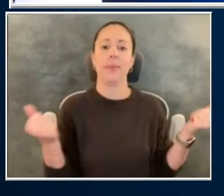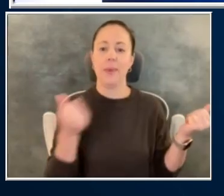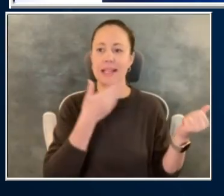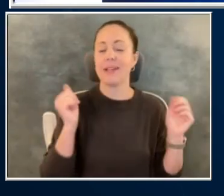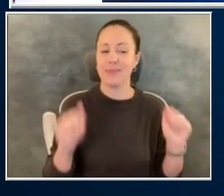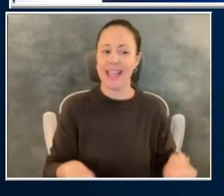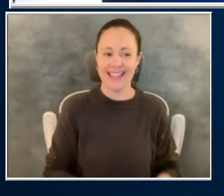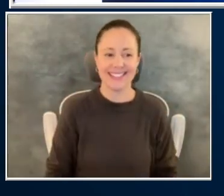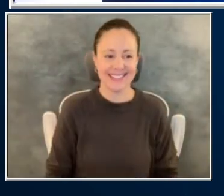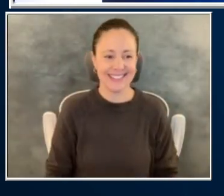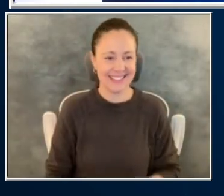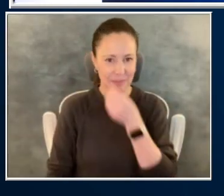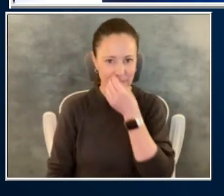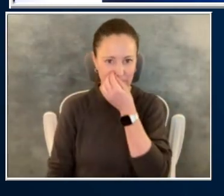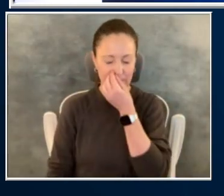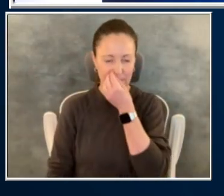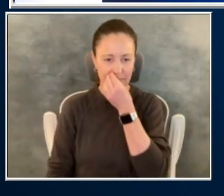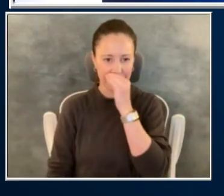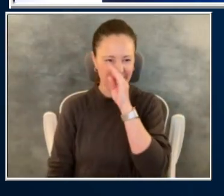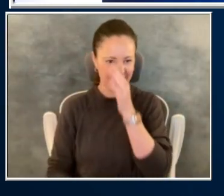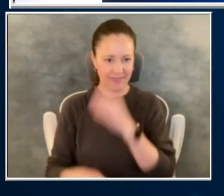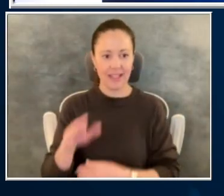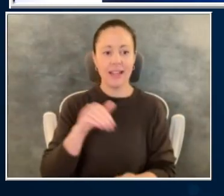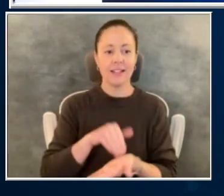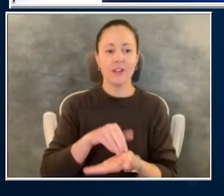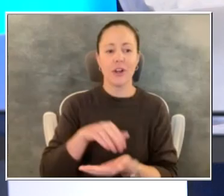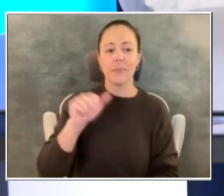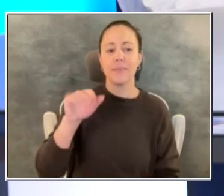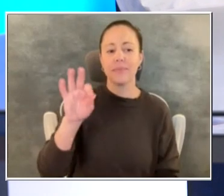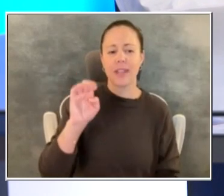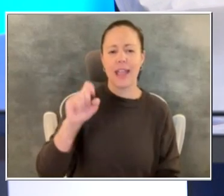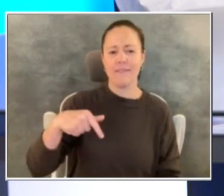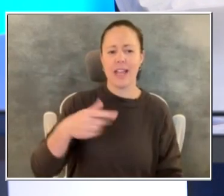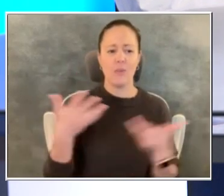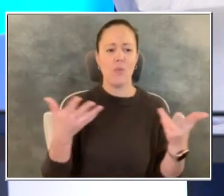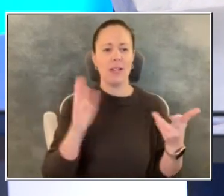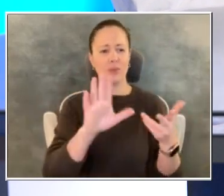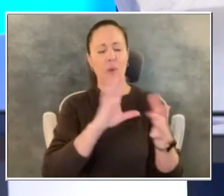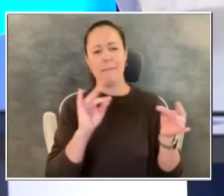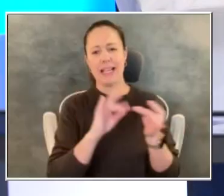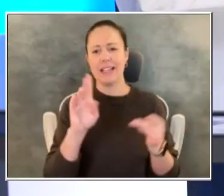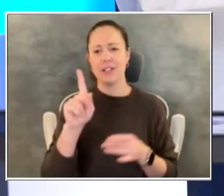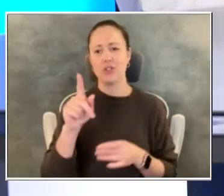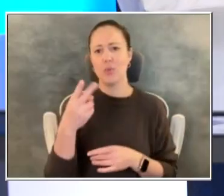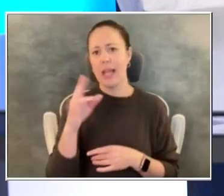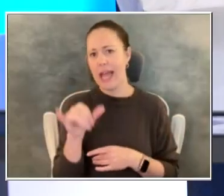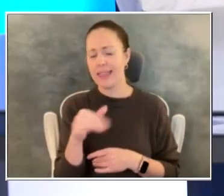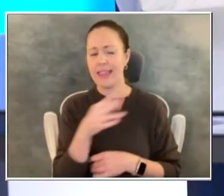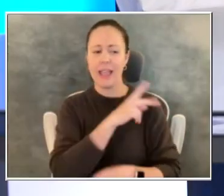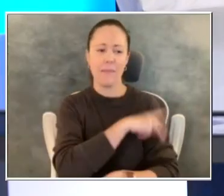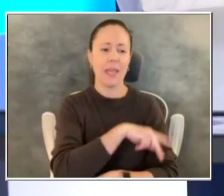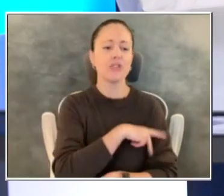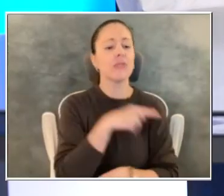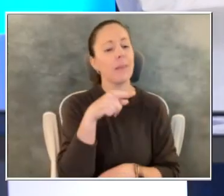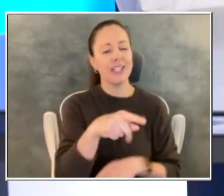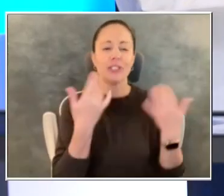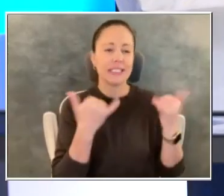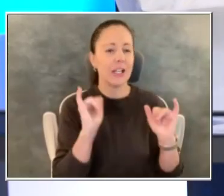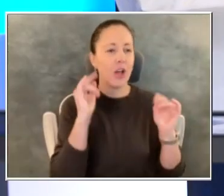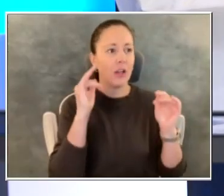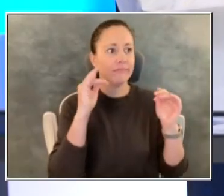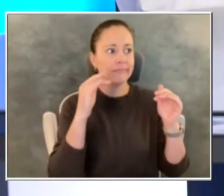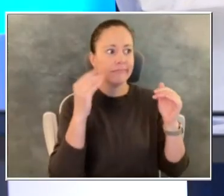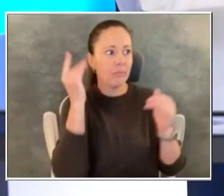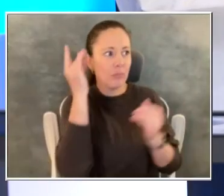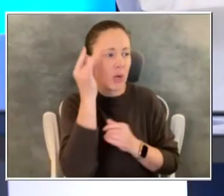Afek, what would be your message to Kathy, our patient? She's still processing, as she said she was stunned. So